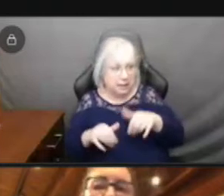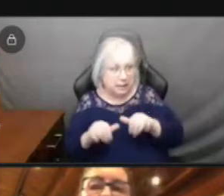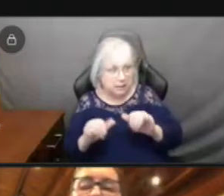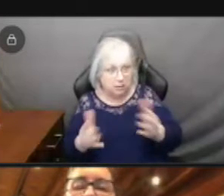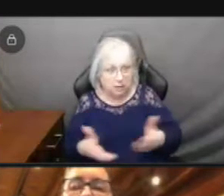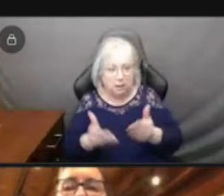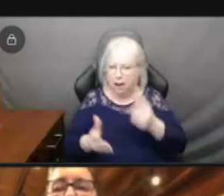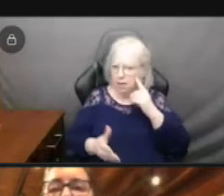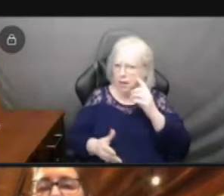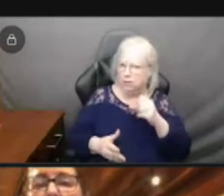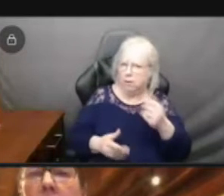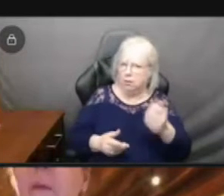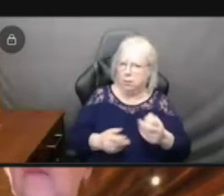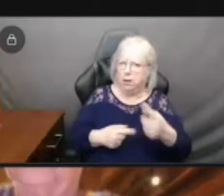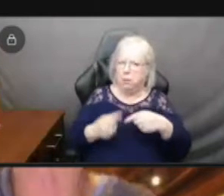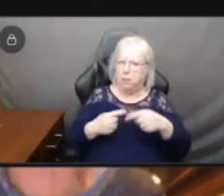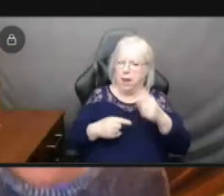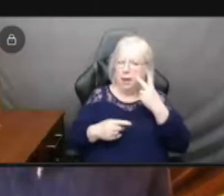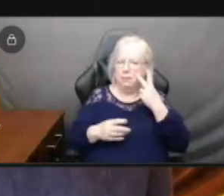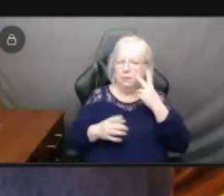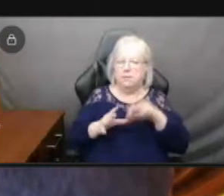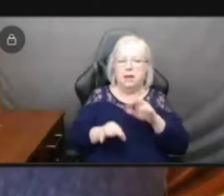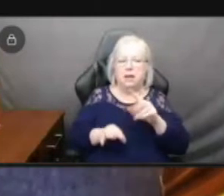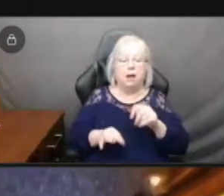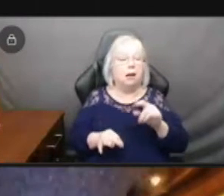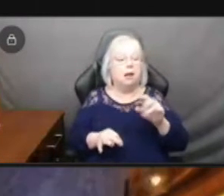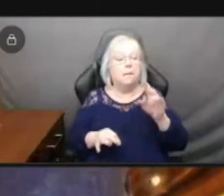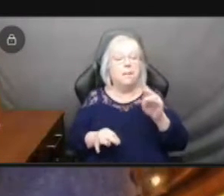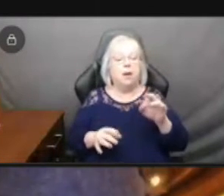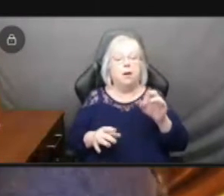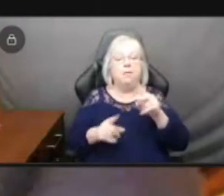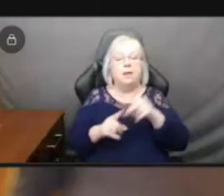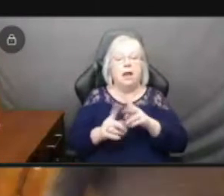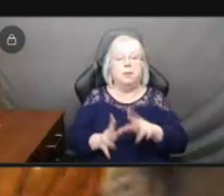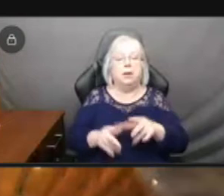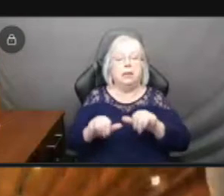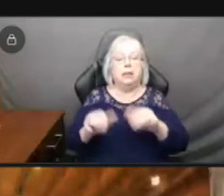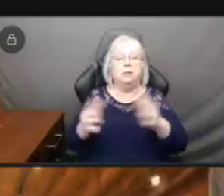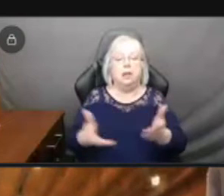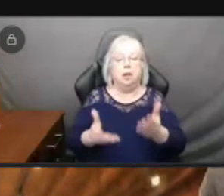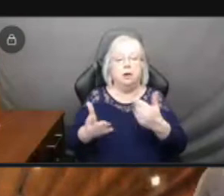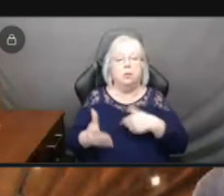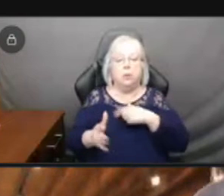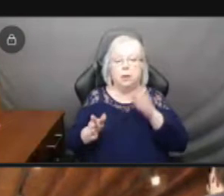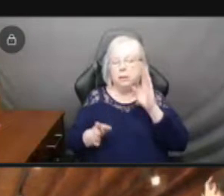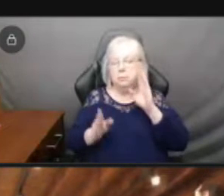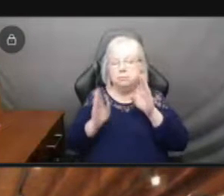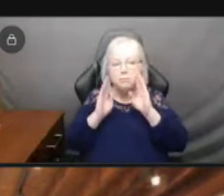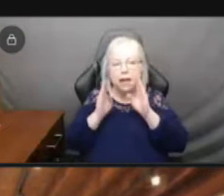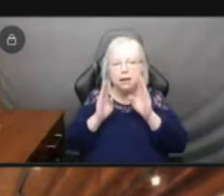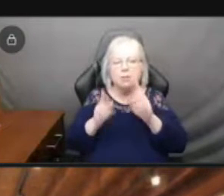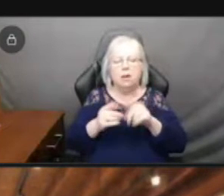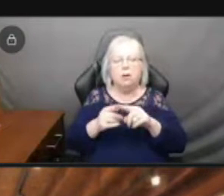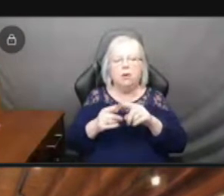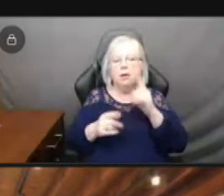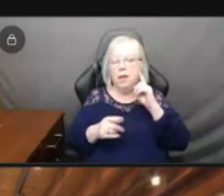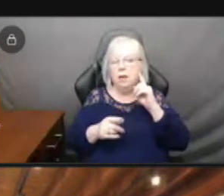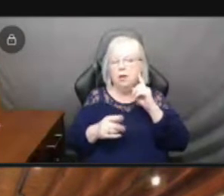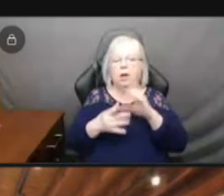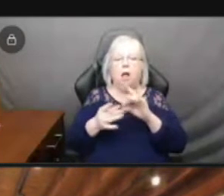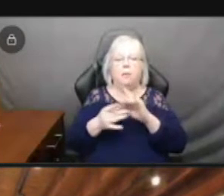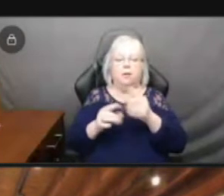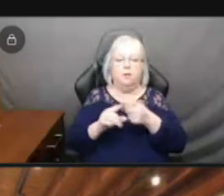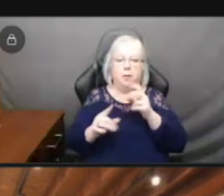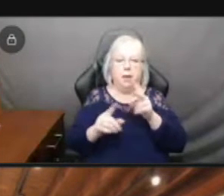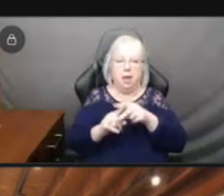Give me a second. Yes. If the applicant is still here, we'll hear from the applicant. Director Wright, is your